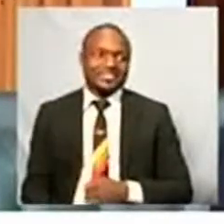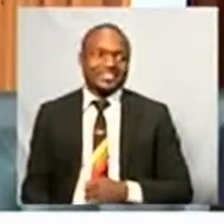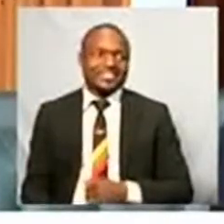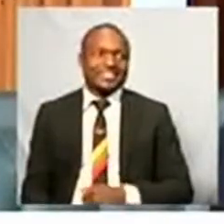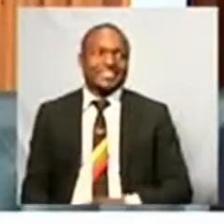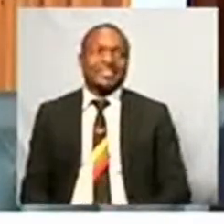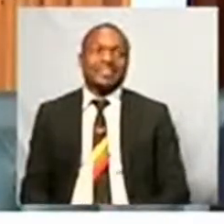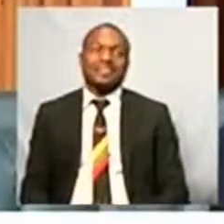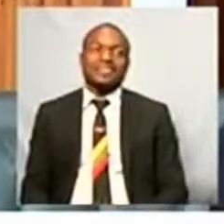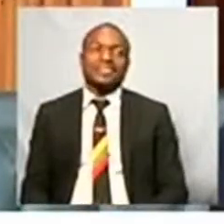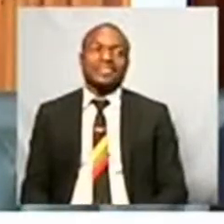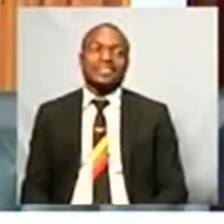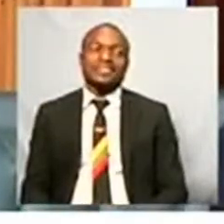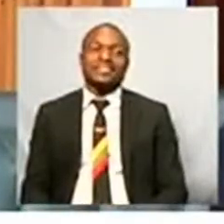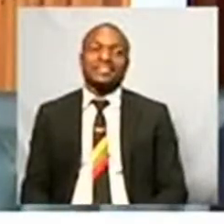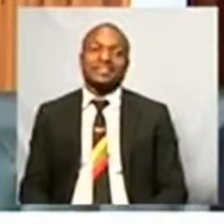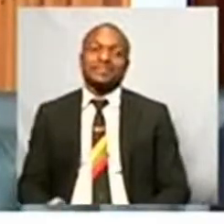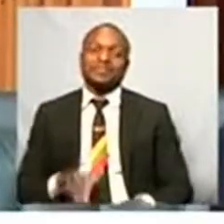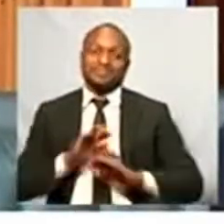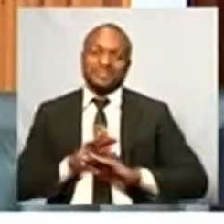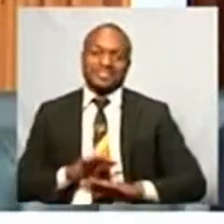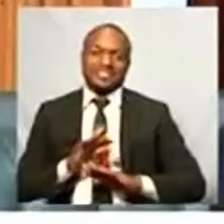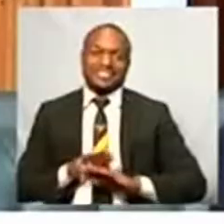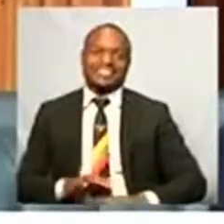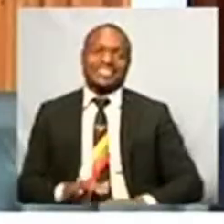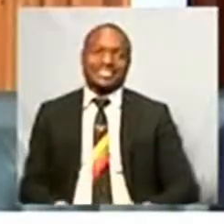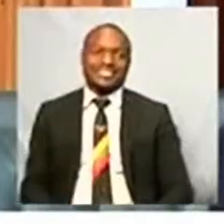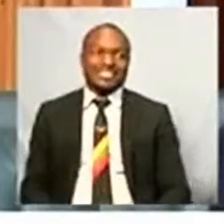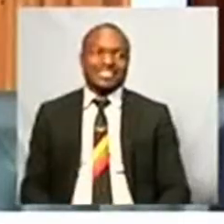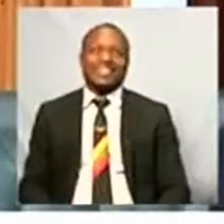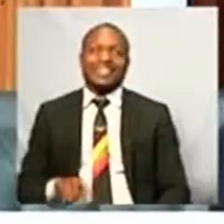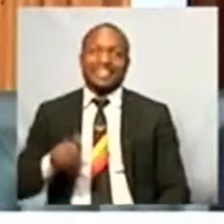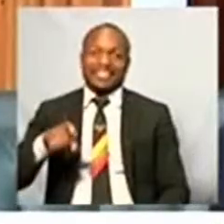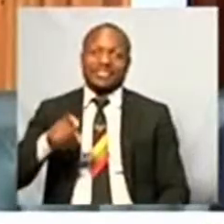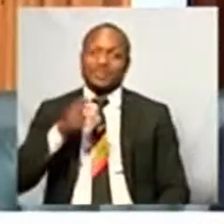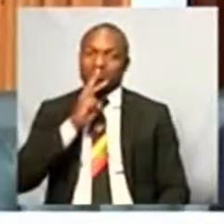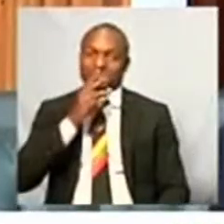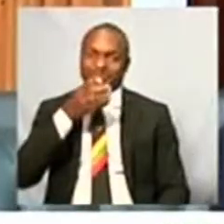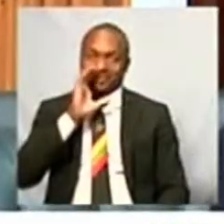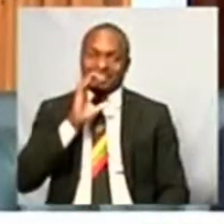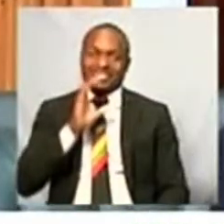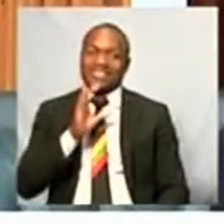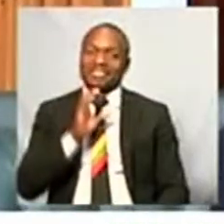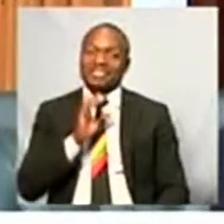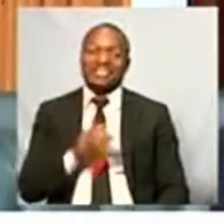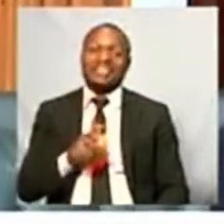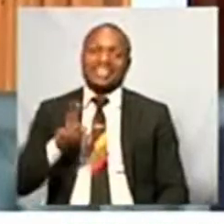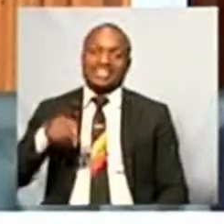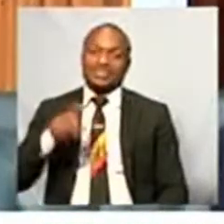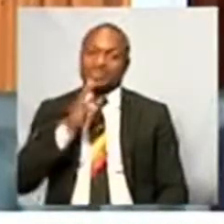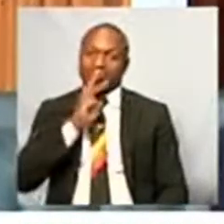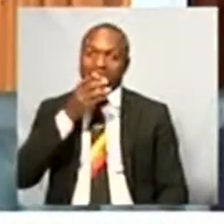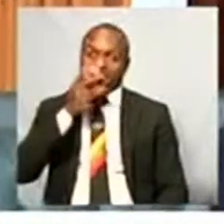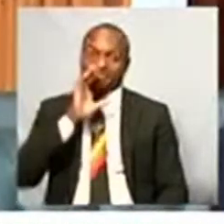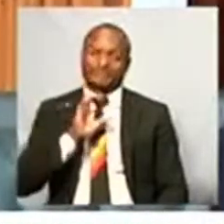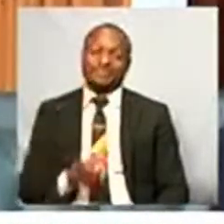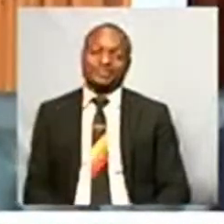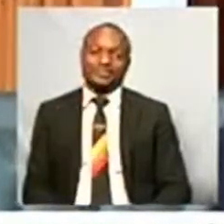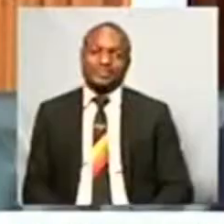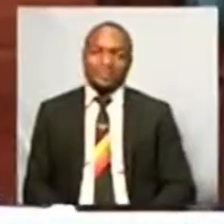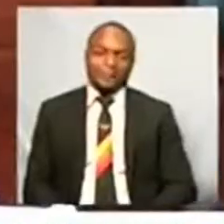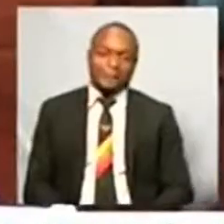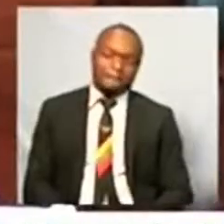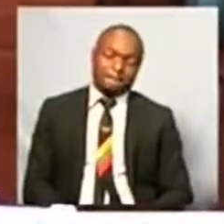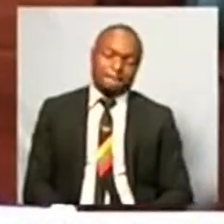Madam Speaker, let me come a second. I drink water. You are not ready? No, I just drink water. Okay.